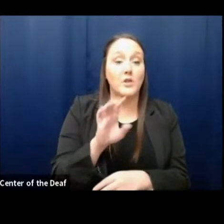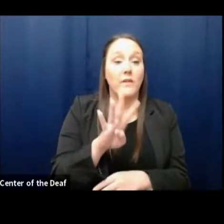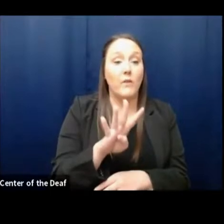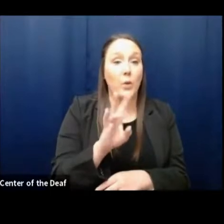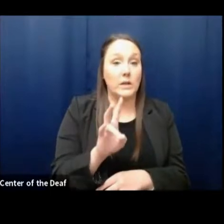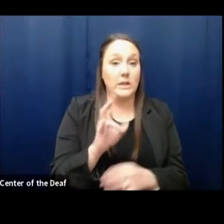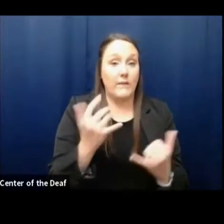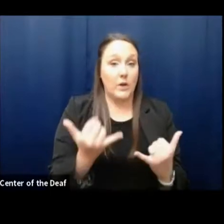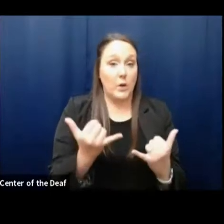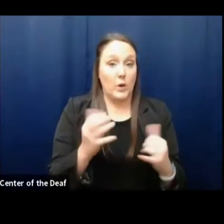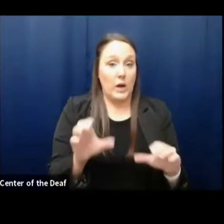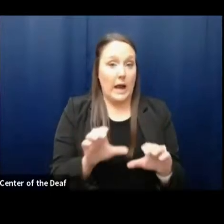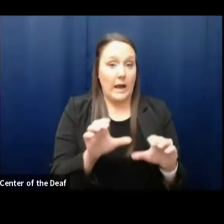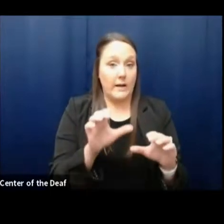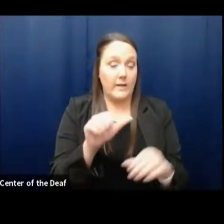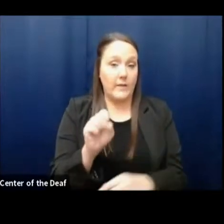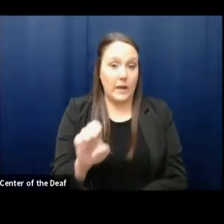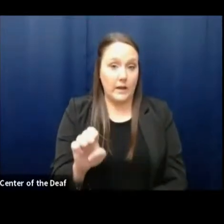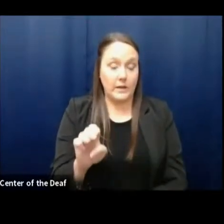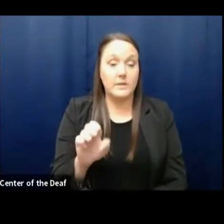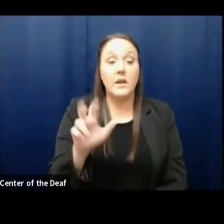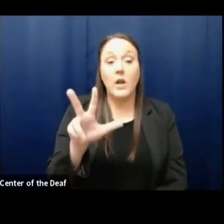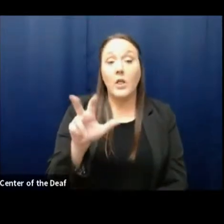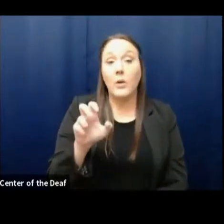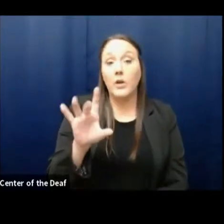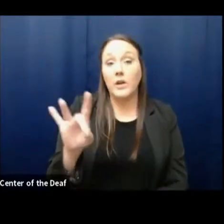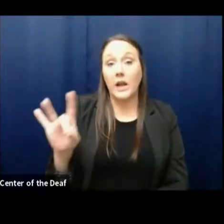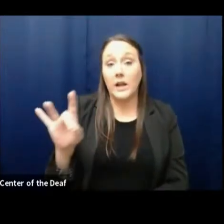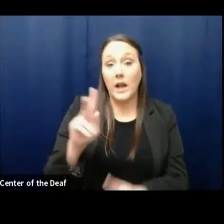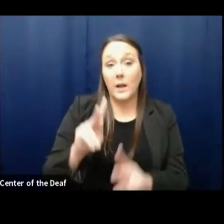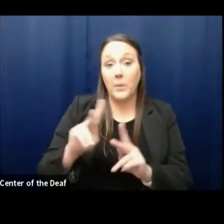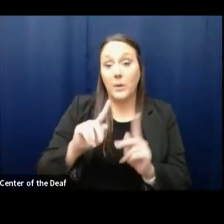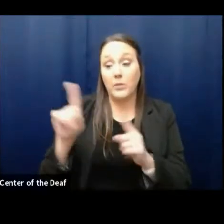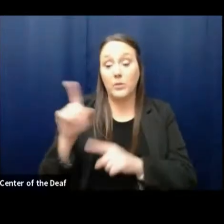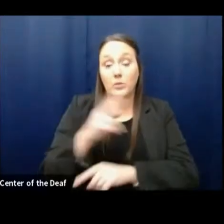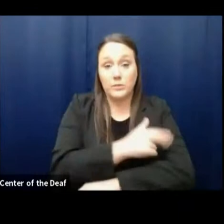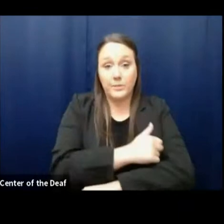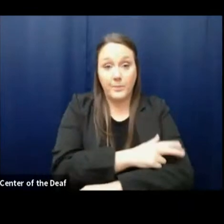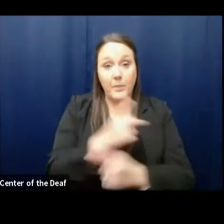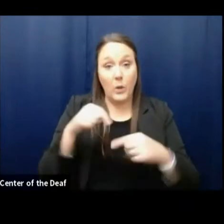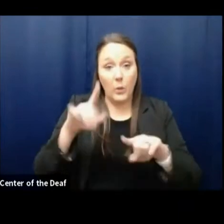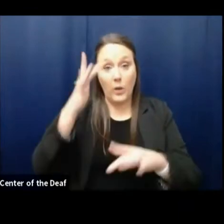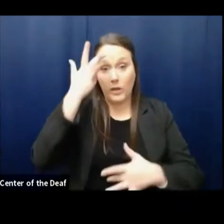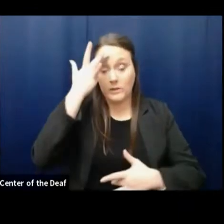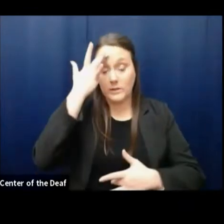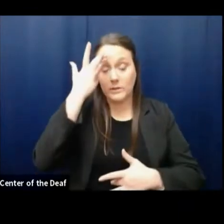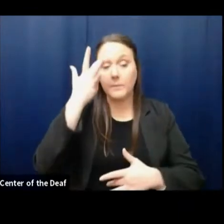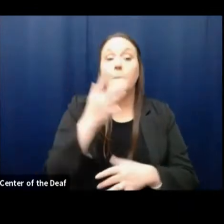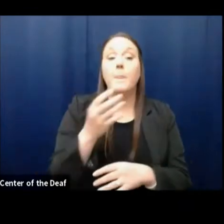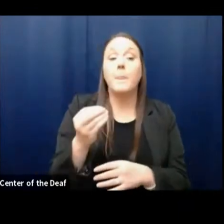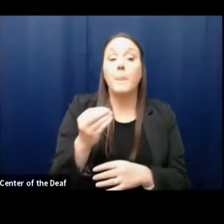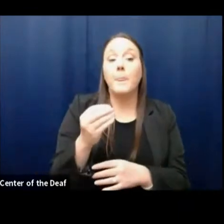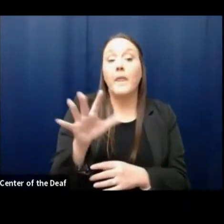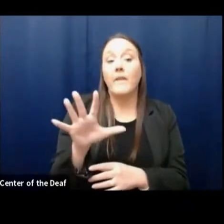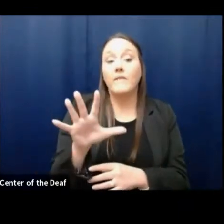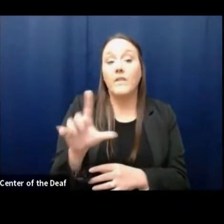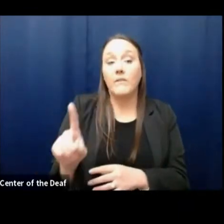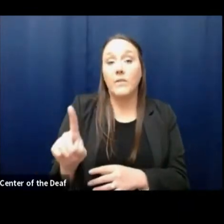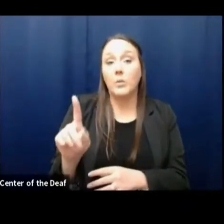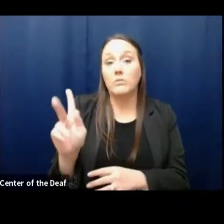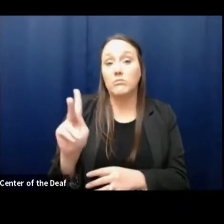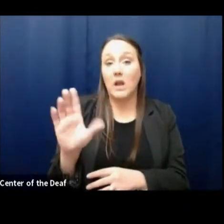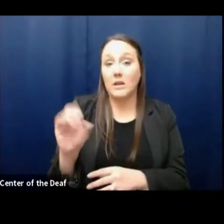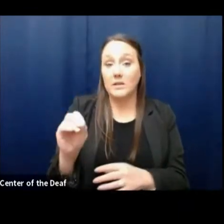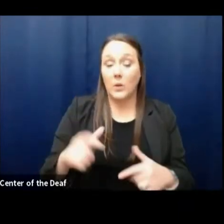947 active cases. 388 individuals have been hospitalized at some point in their illness, and 51 Knox